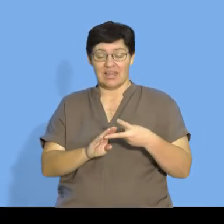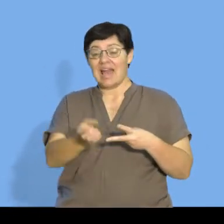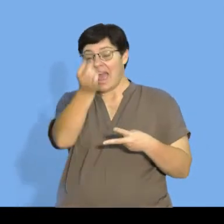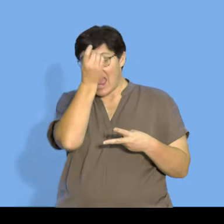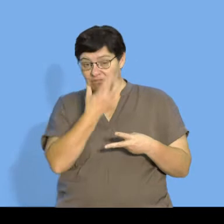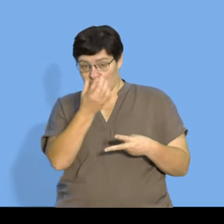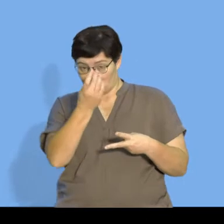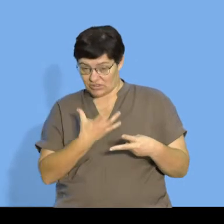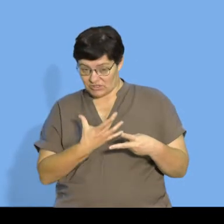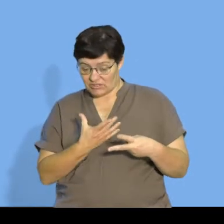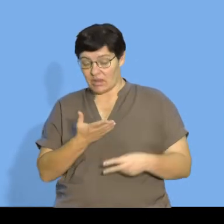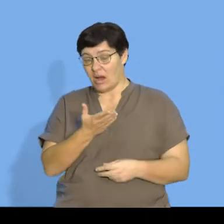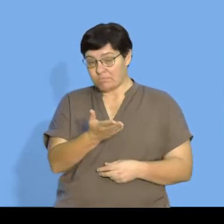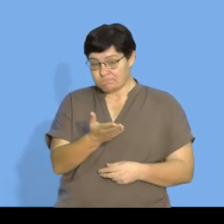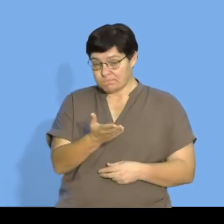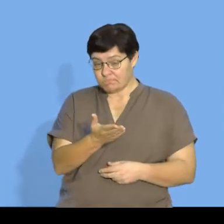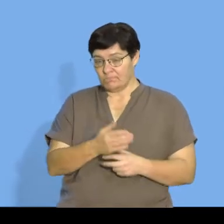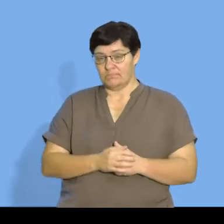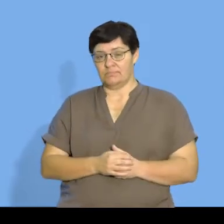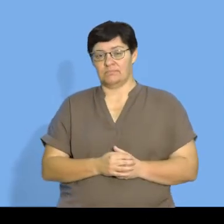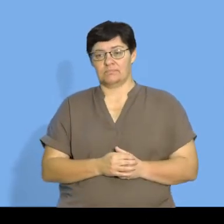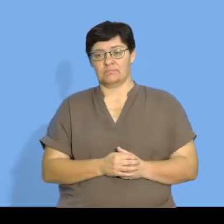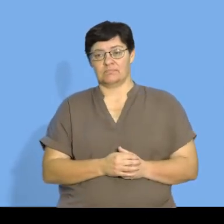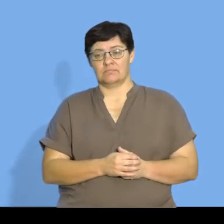that we have here is that